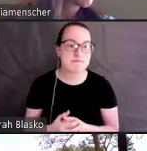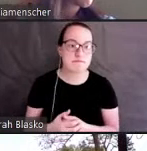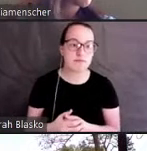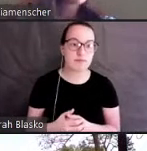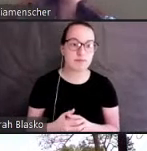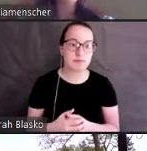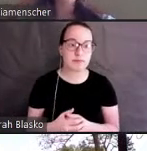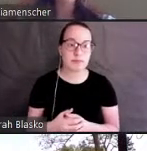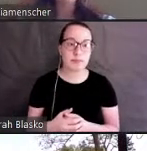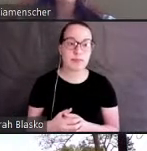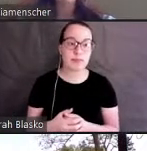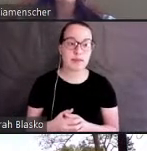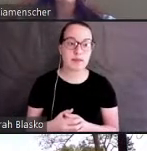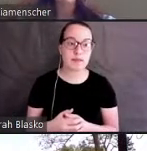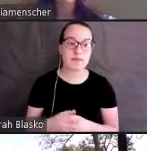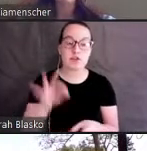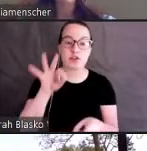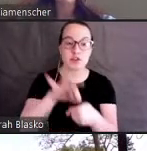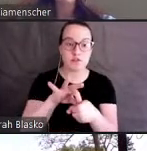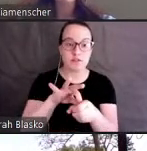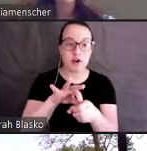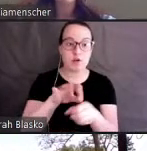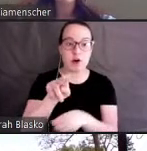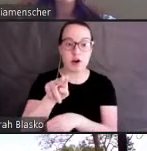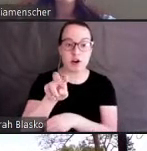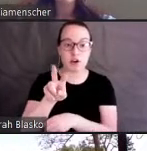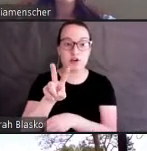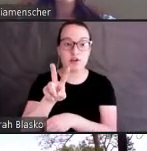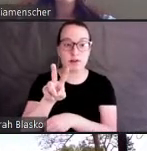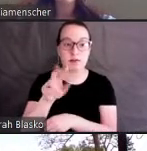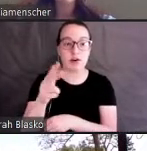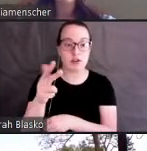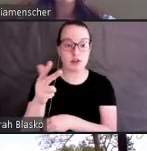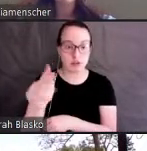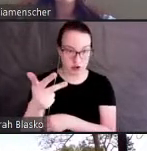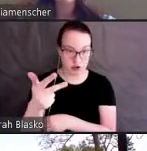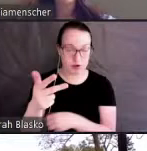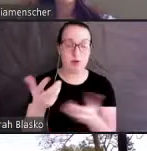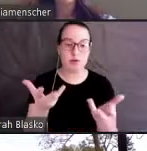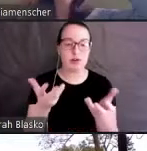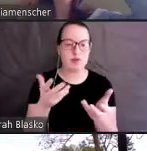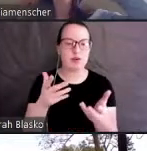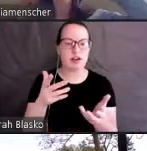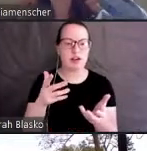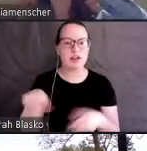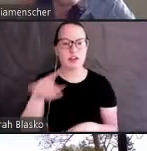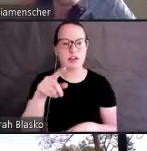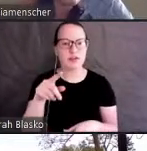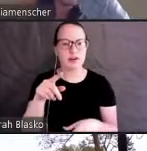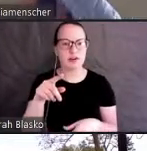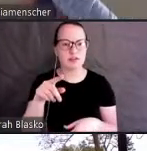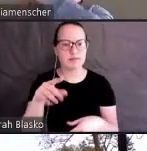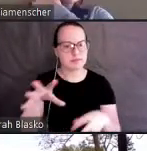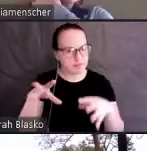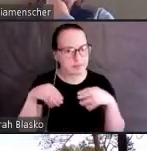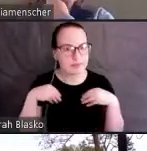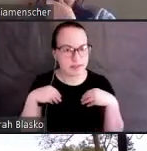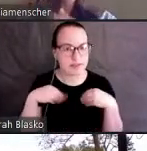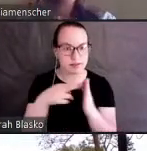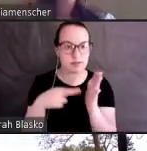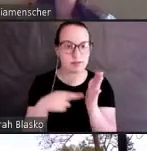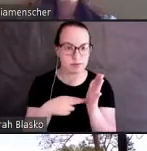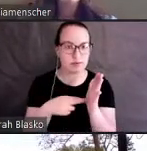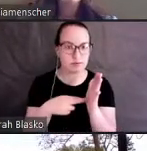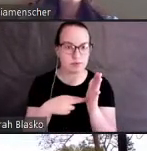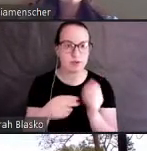3rd, we want to make sure we move forward with your vote of confidence as a unified body of Christ with a new set